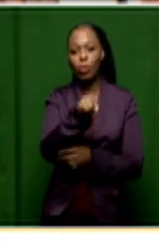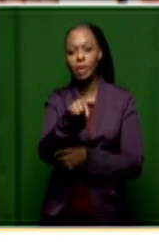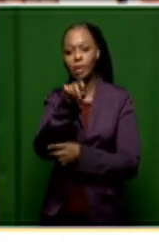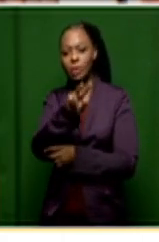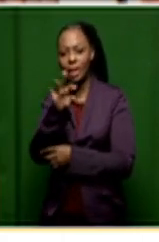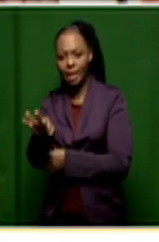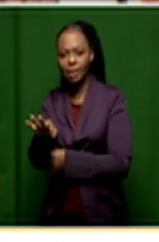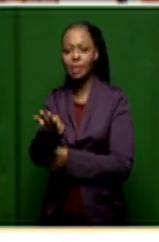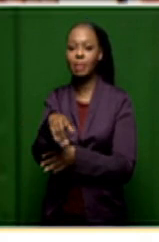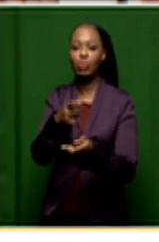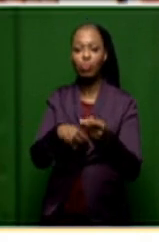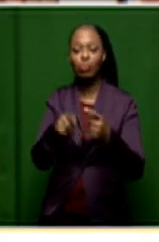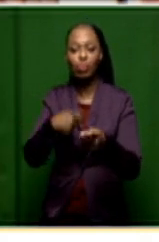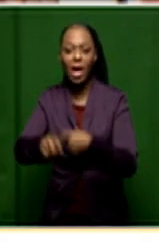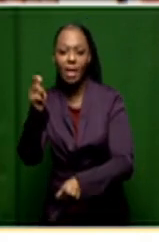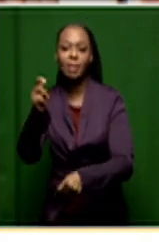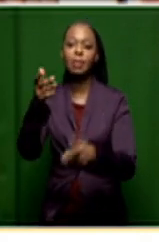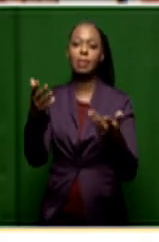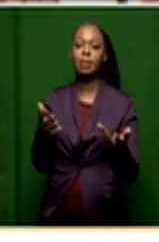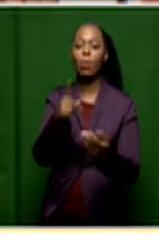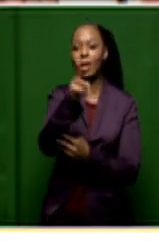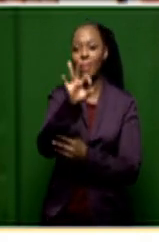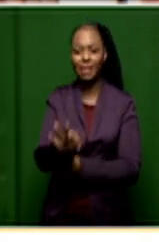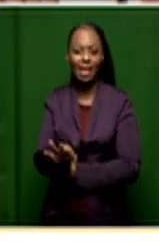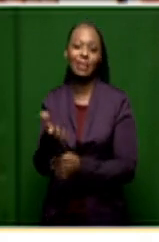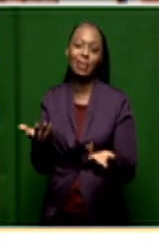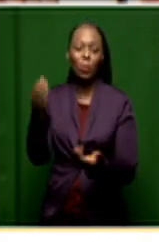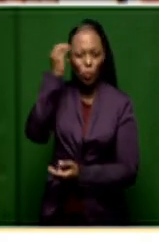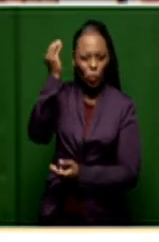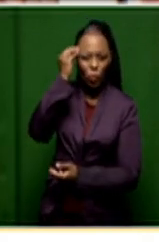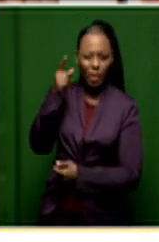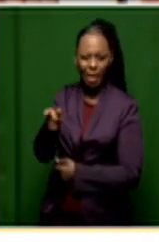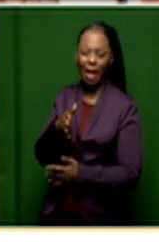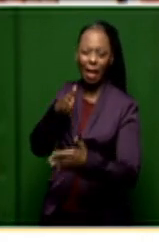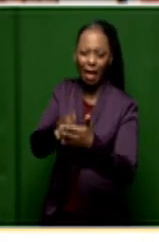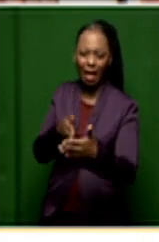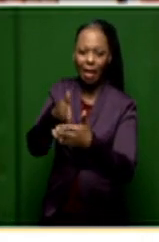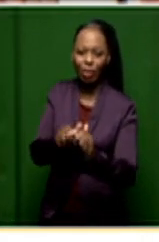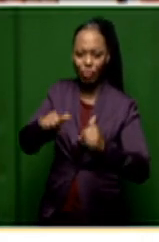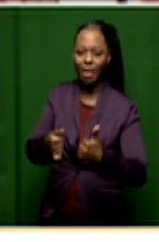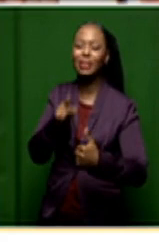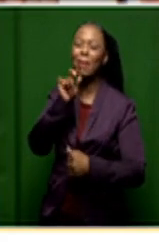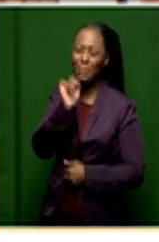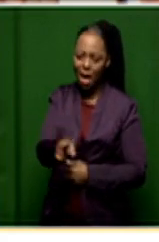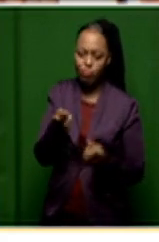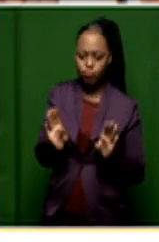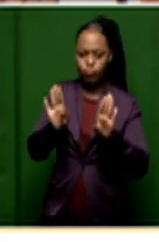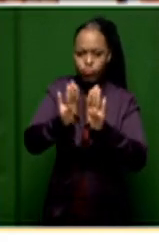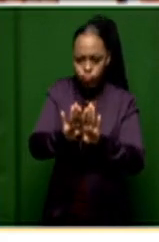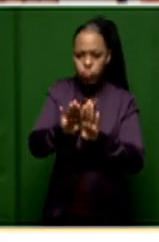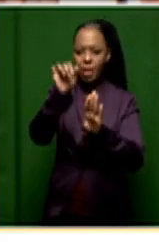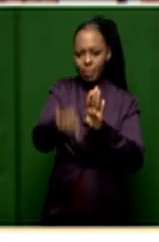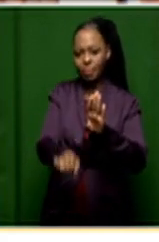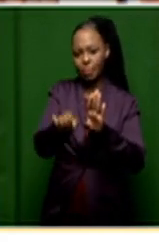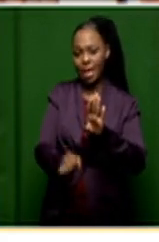288.3%, trade, 137%. And of course, we know that this is against a backdrop of that hard lockdown that we experienced in the earlier